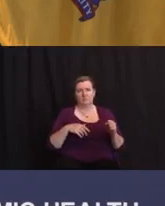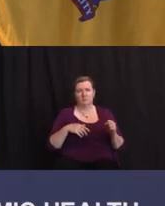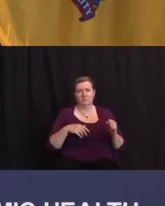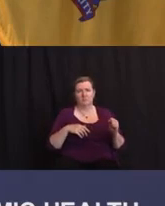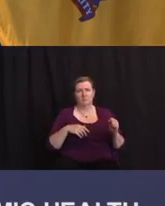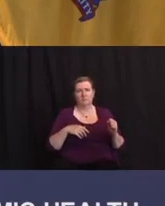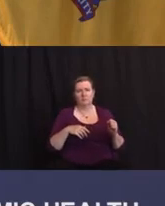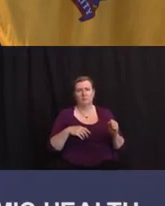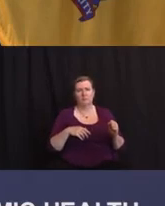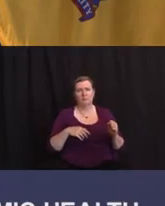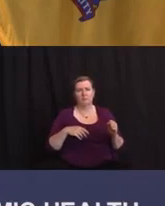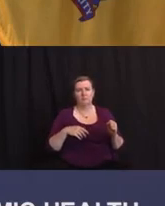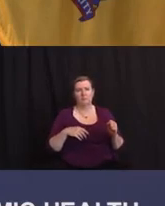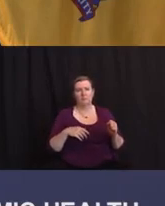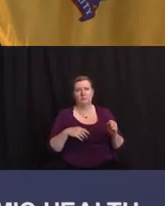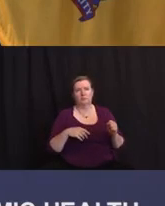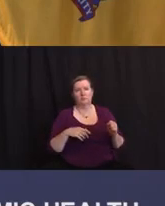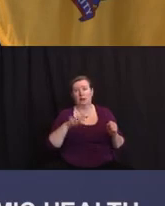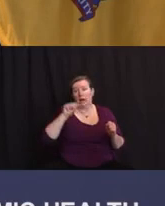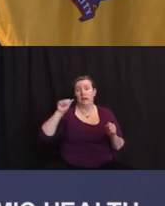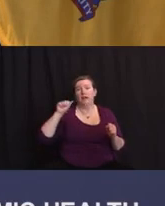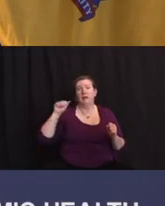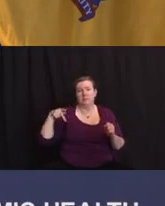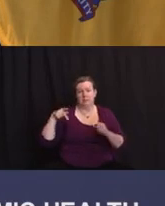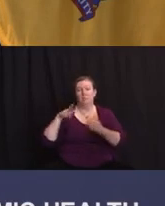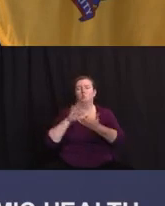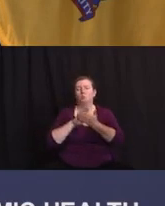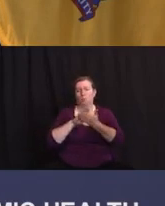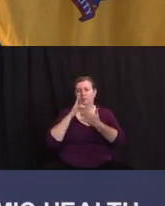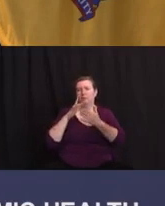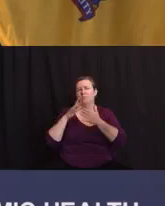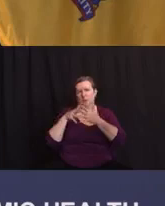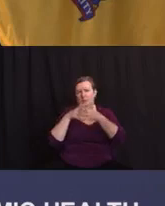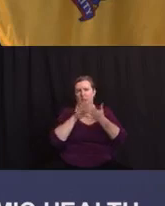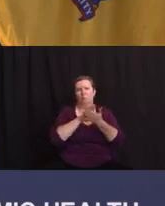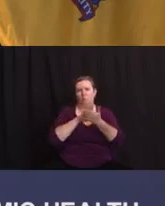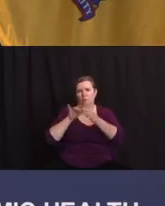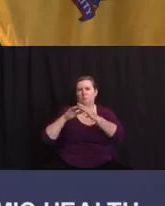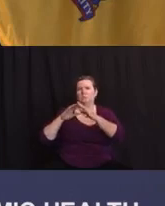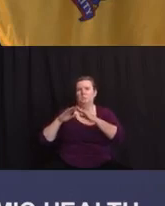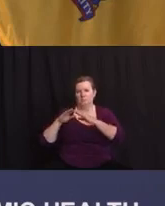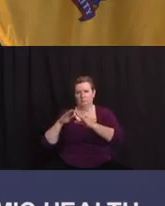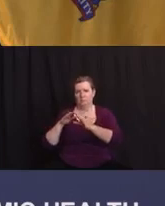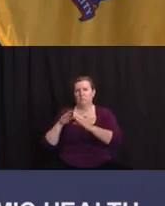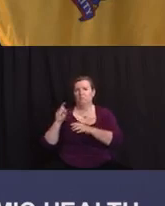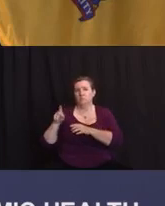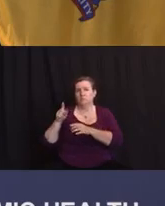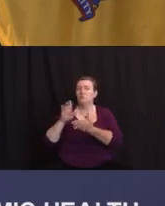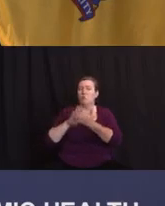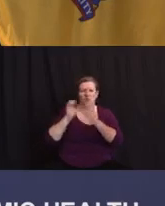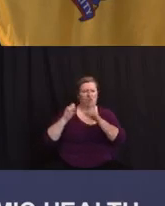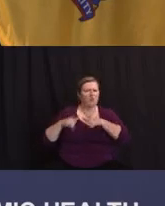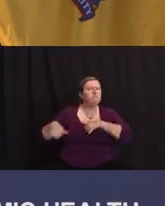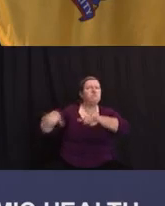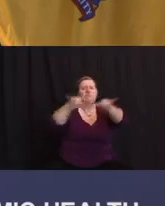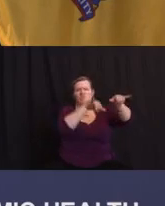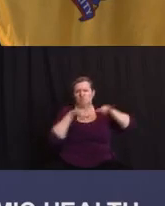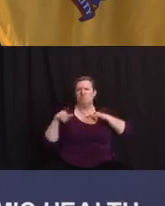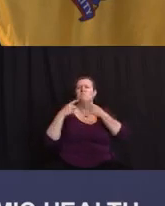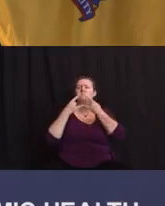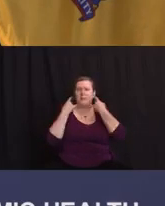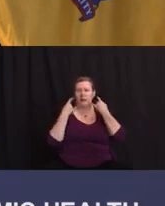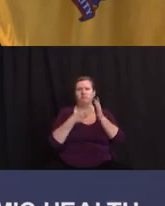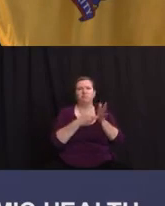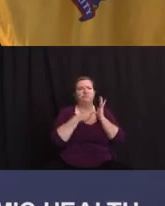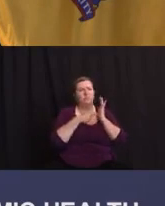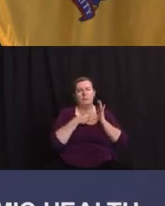American Academy of Pediatrics is now calling for schools to enforce universal masking mandates because so many kids will not be